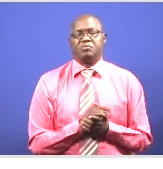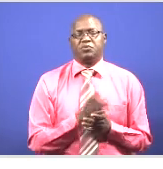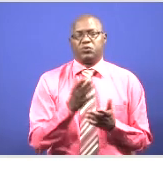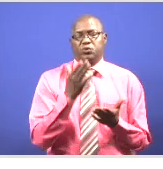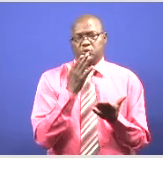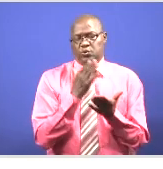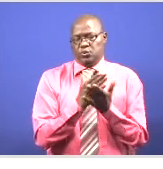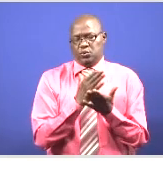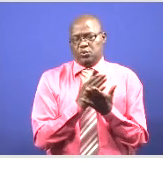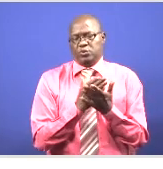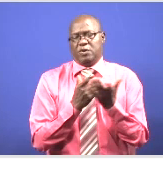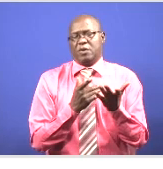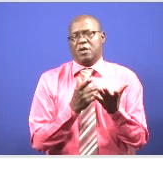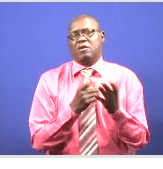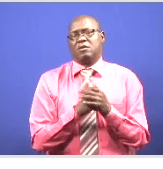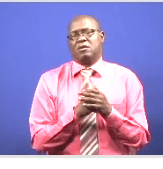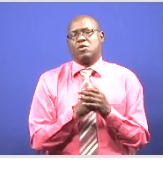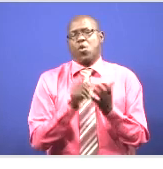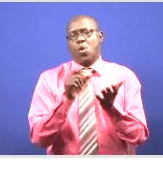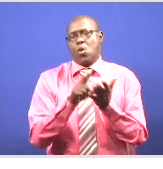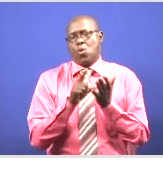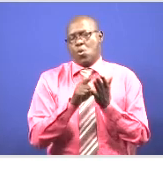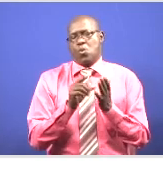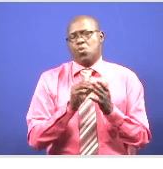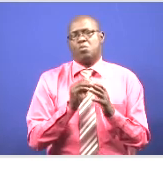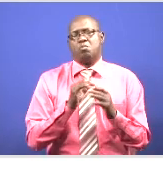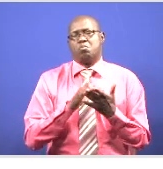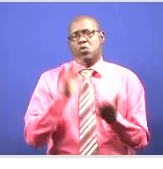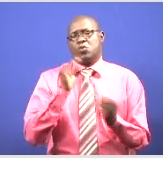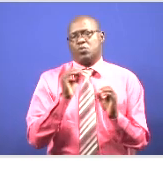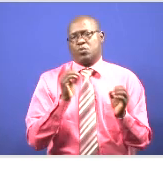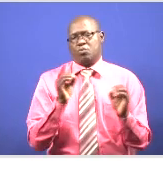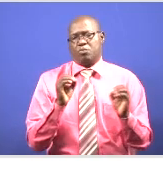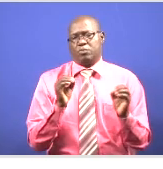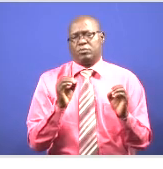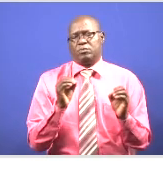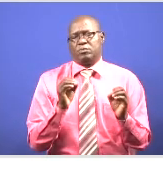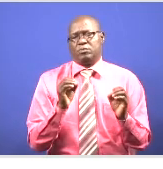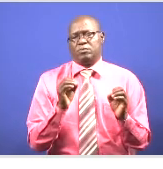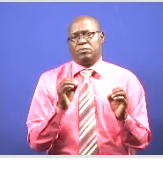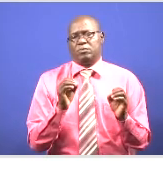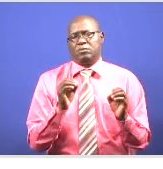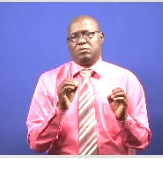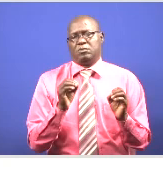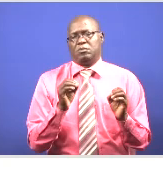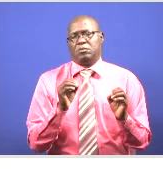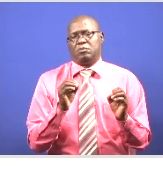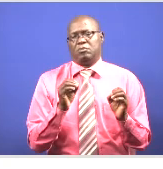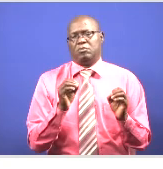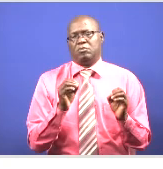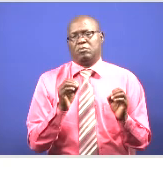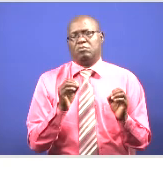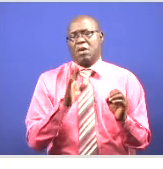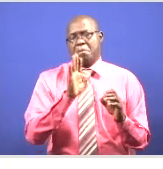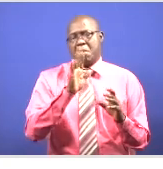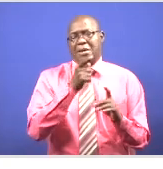not borrowing. We may not see as much development. In 3 to 5 years? Yes, in 3 to 5. So meaning the whole of his The whole of his